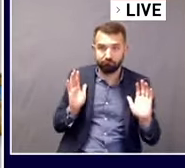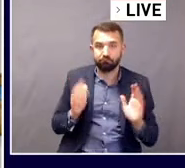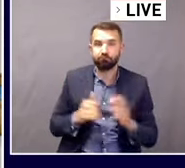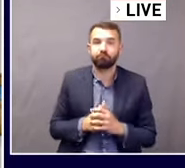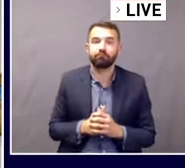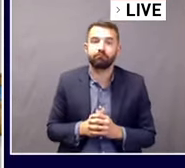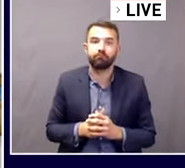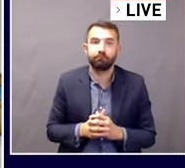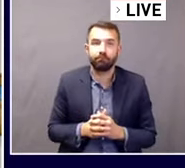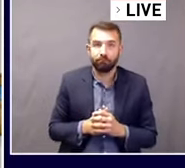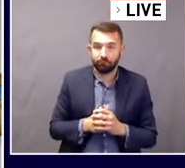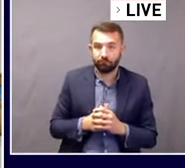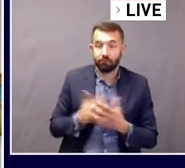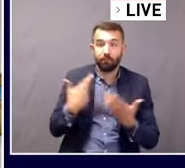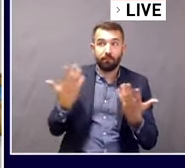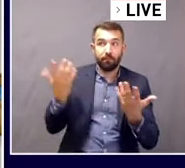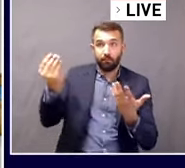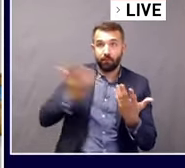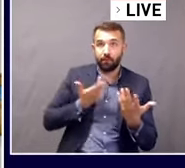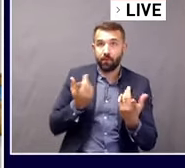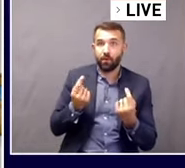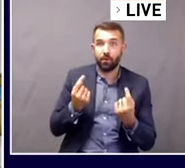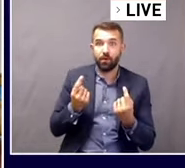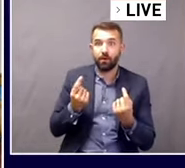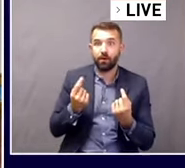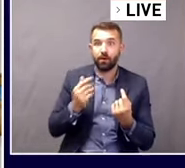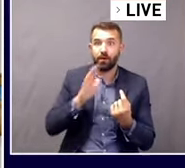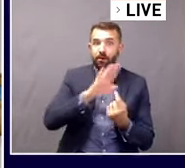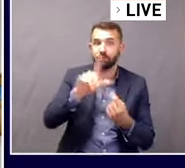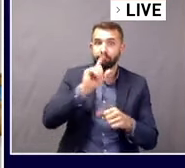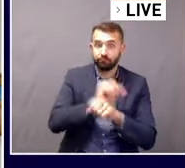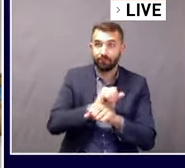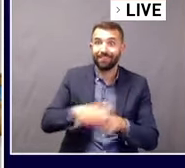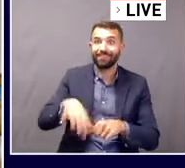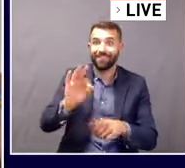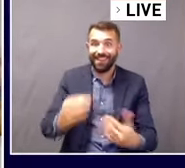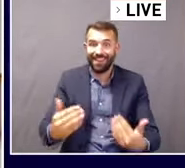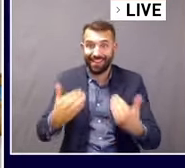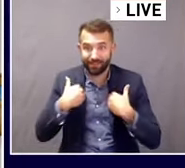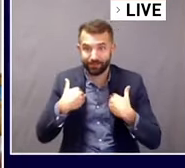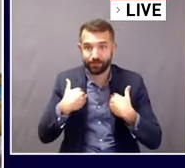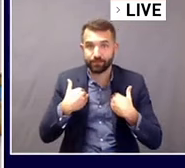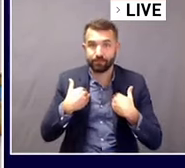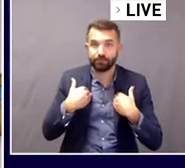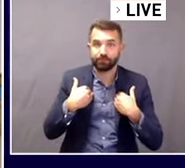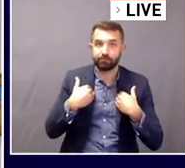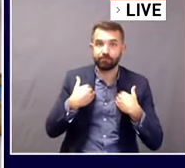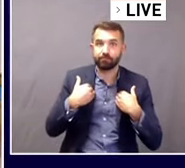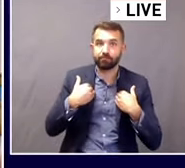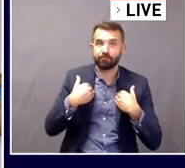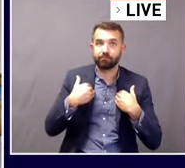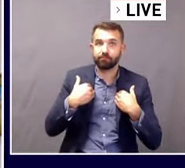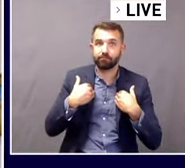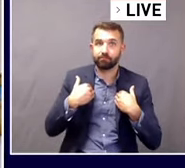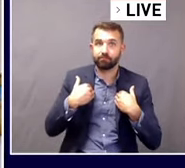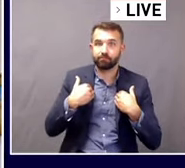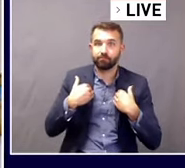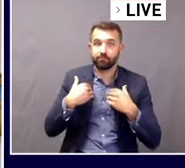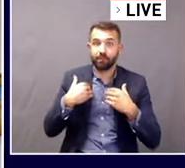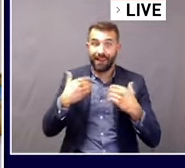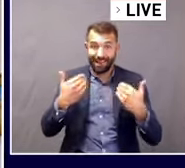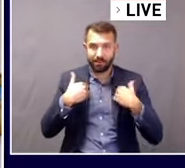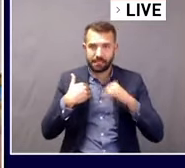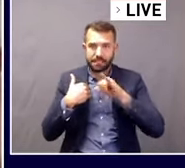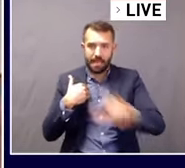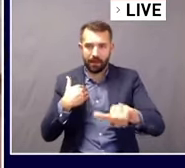to move patients who have tested positive to a wing and put up a physical barrier, a full physical